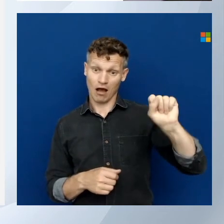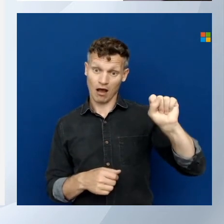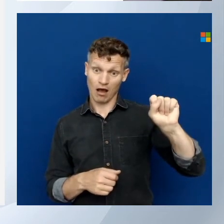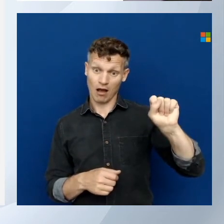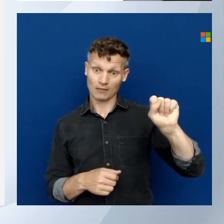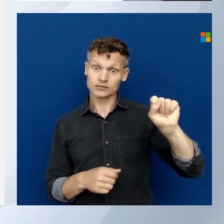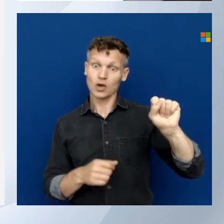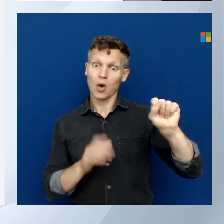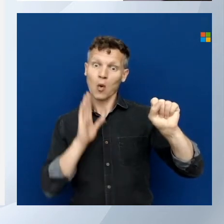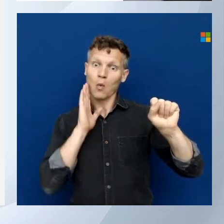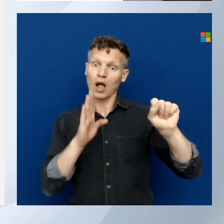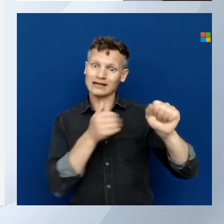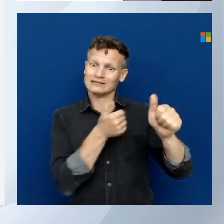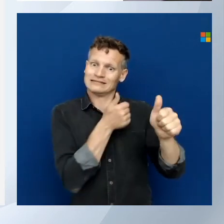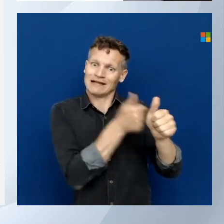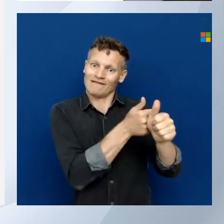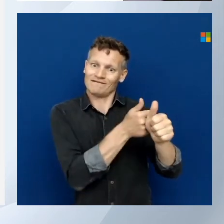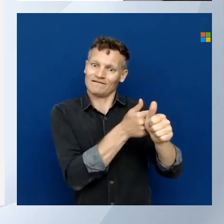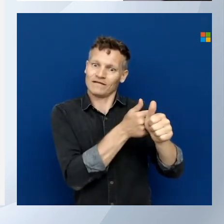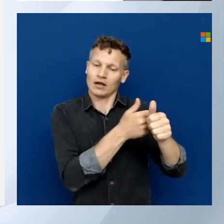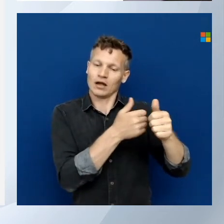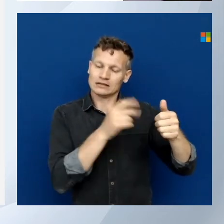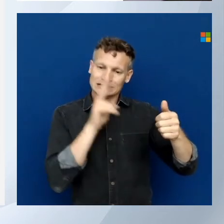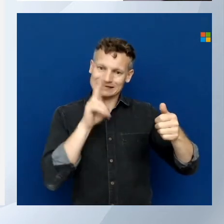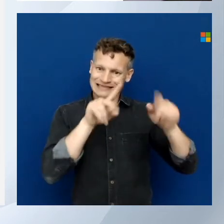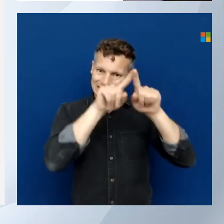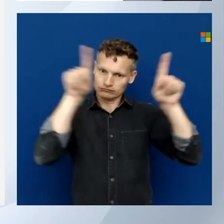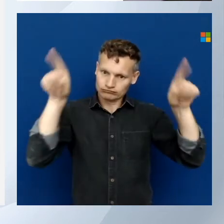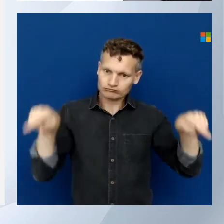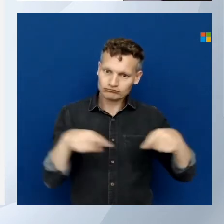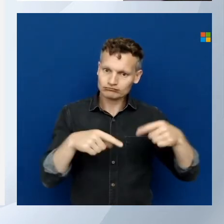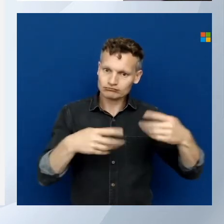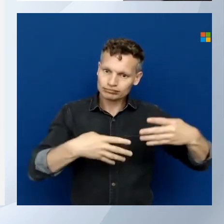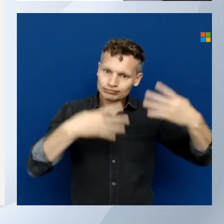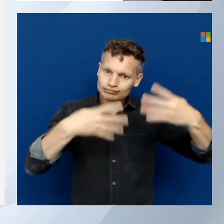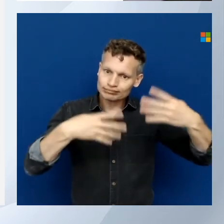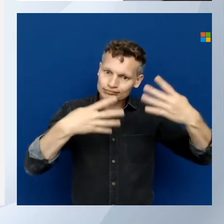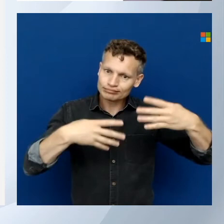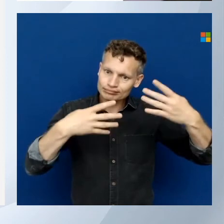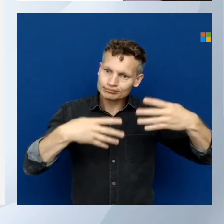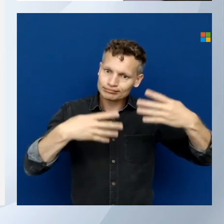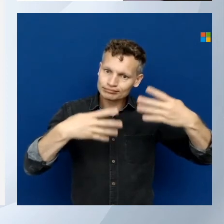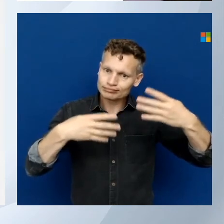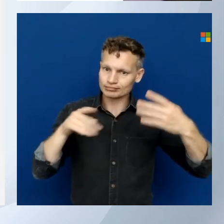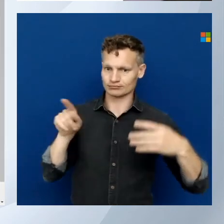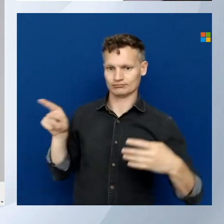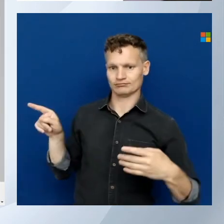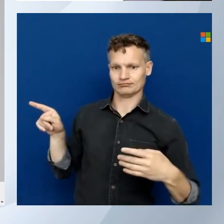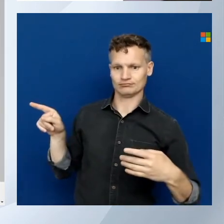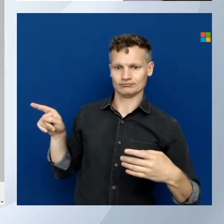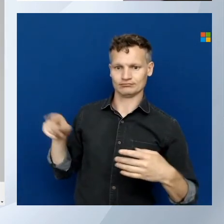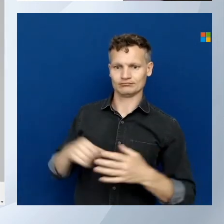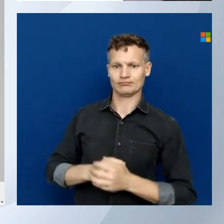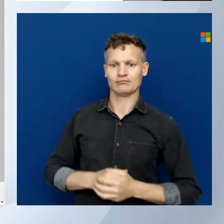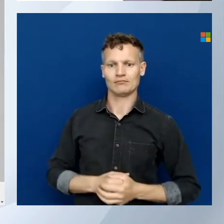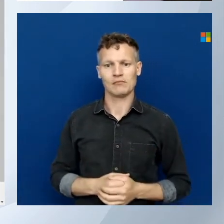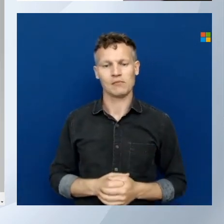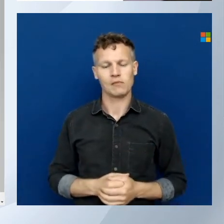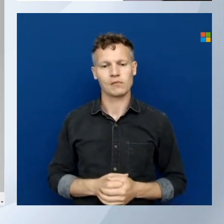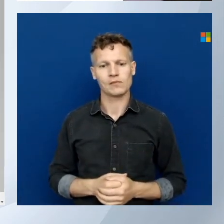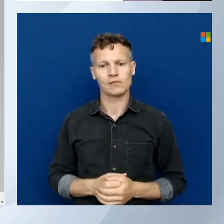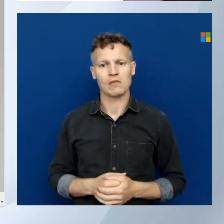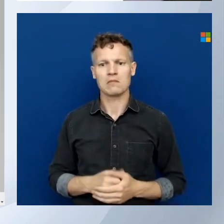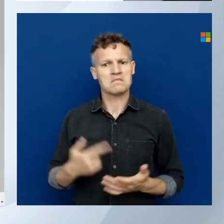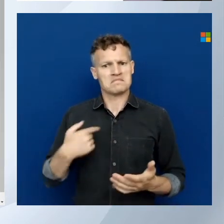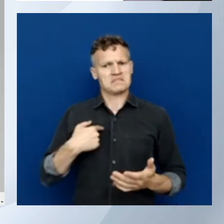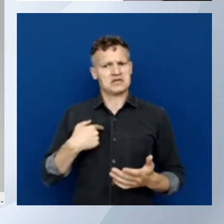my Azure portal or my Azure environment to double check it. That's just me trying to stay in control of each and